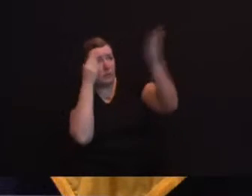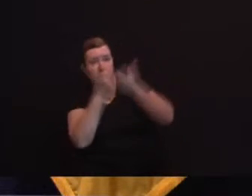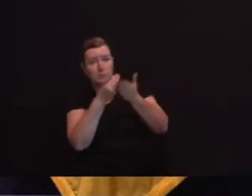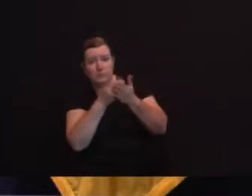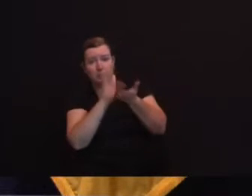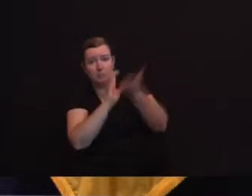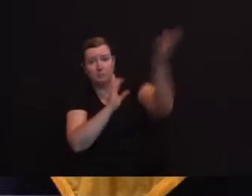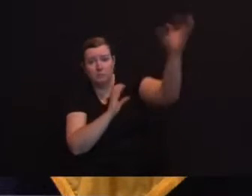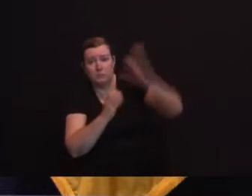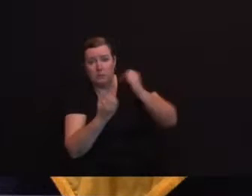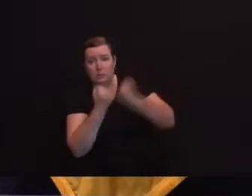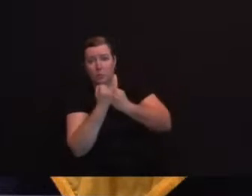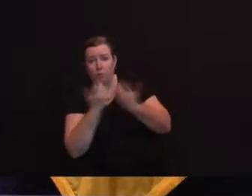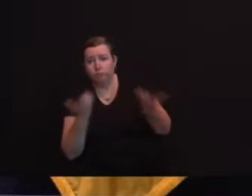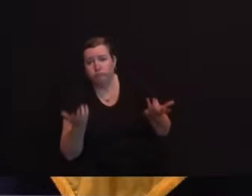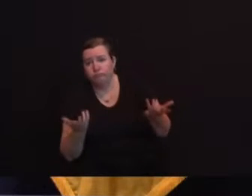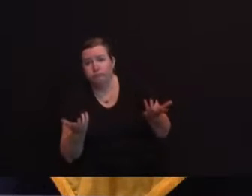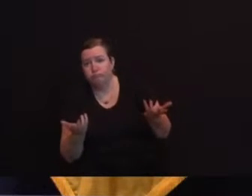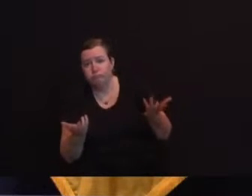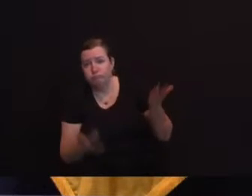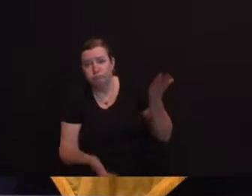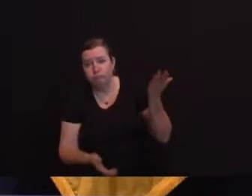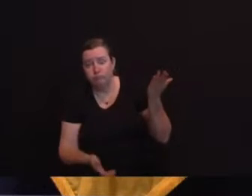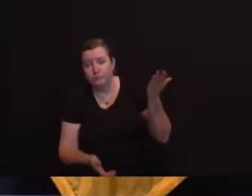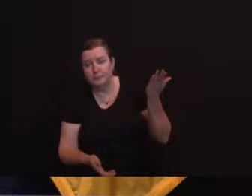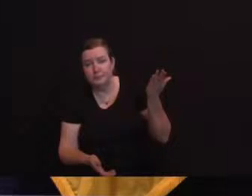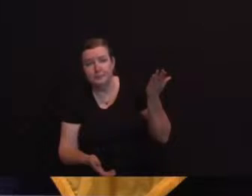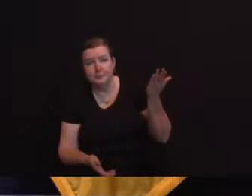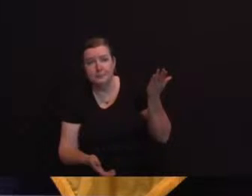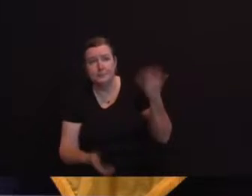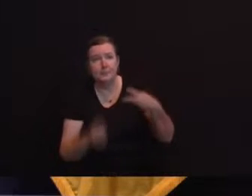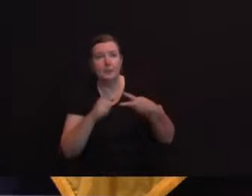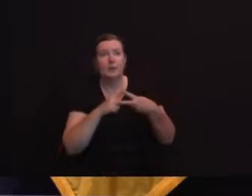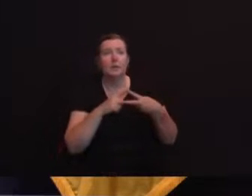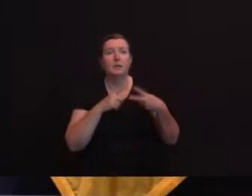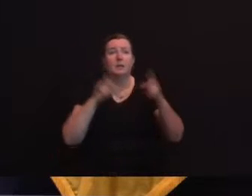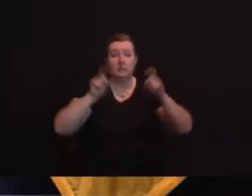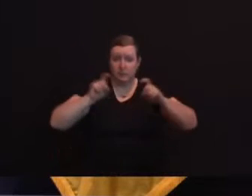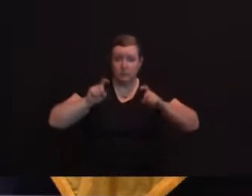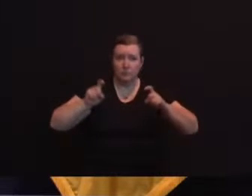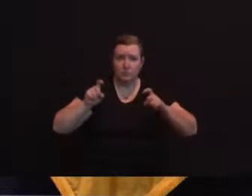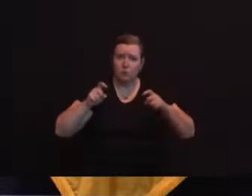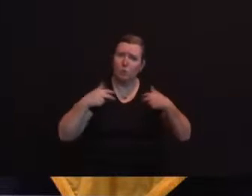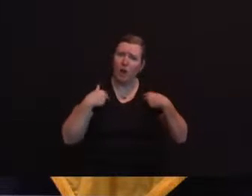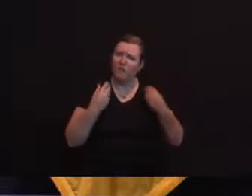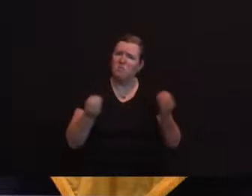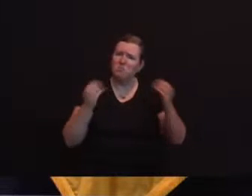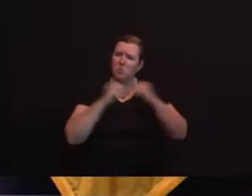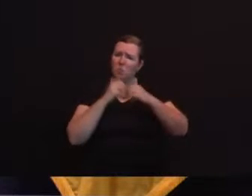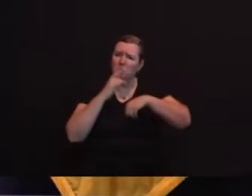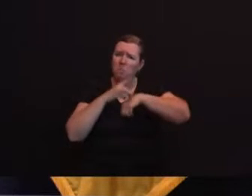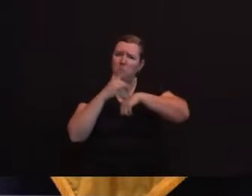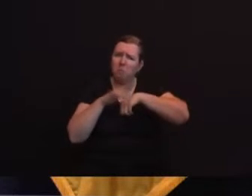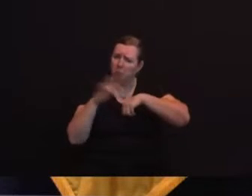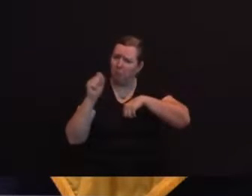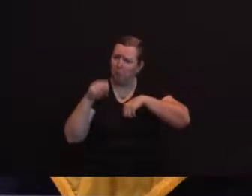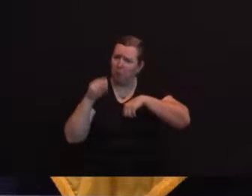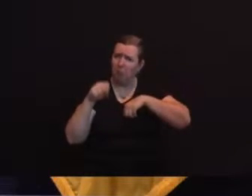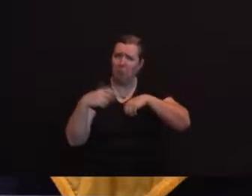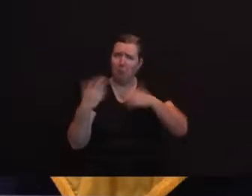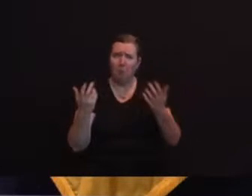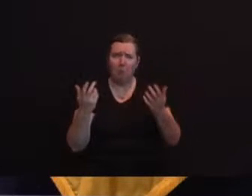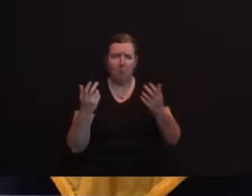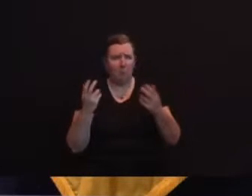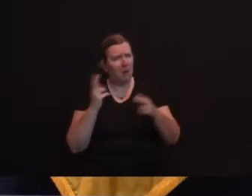To your first question, Elise, we are getting more capacity, and that I mentioned at the end of the week. I believe I did the